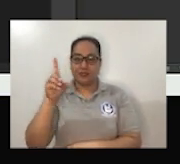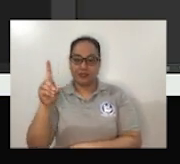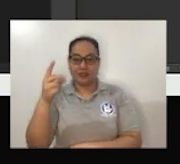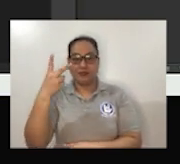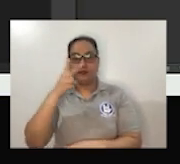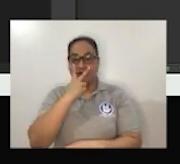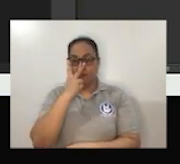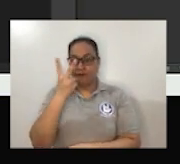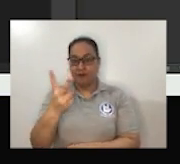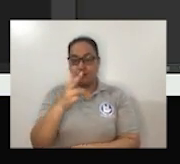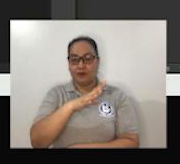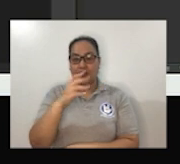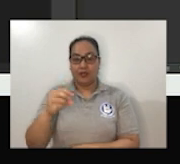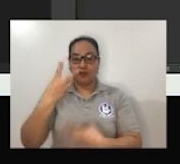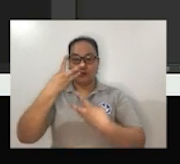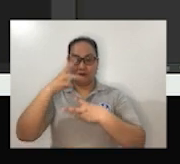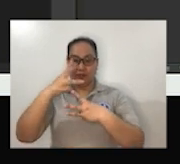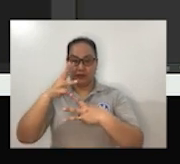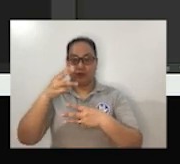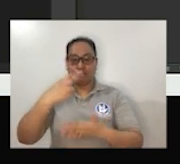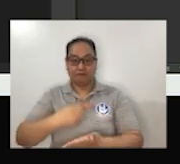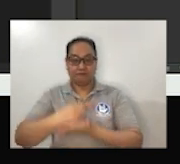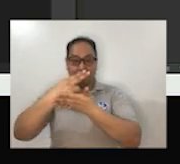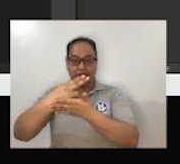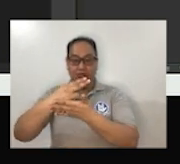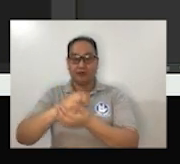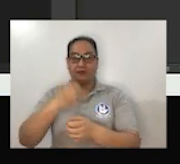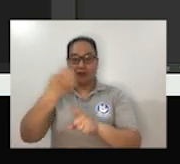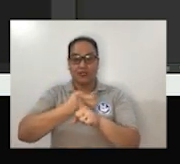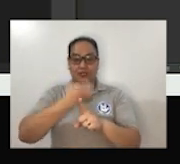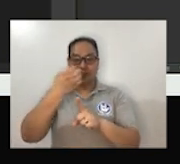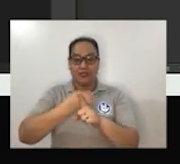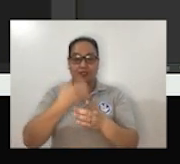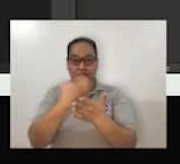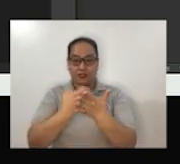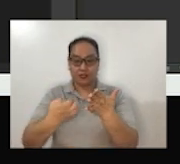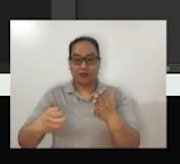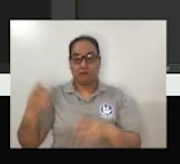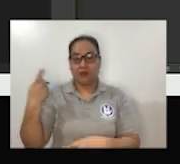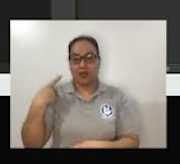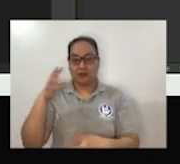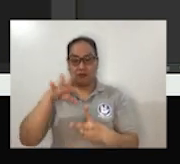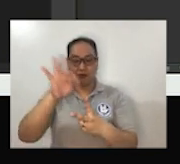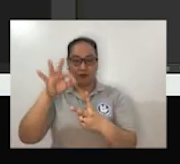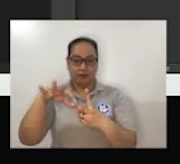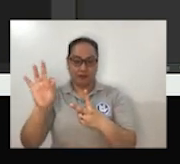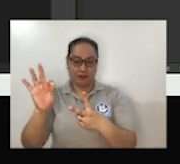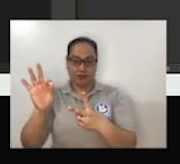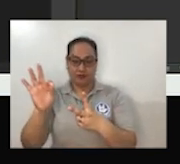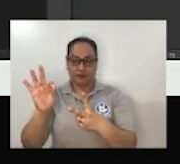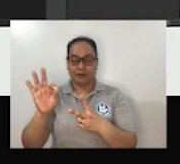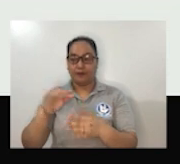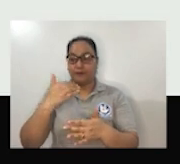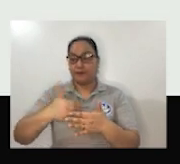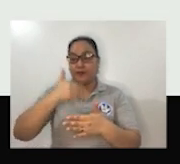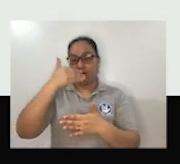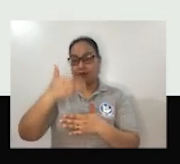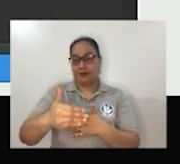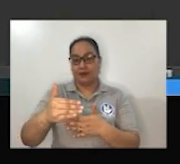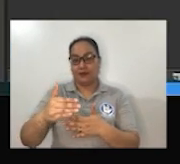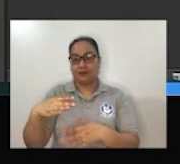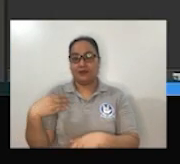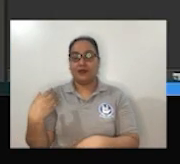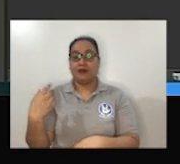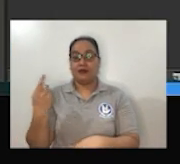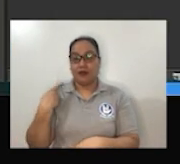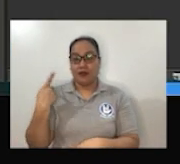view, window, and help. Each element has option. Next,